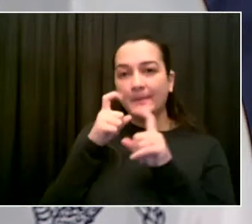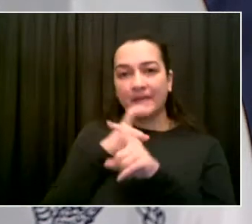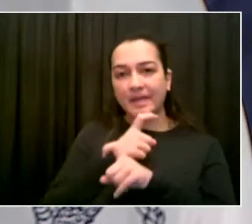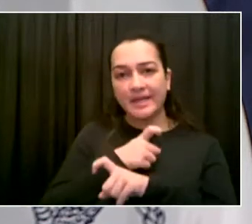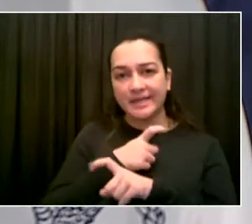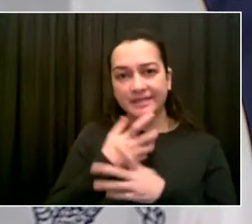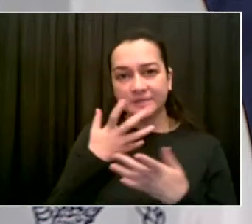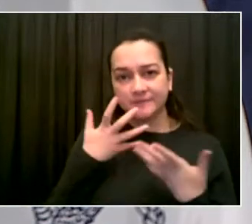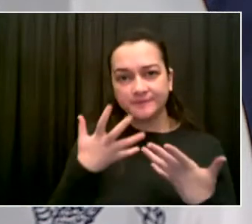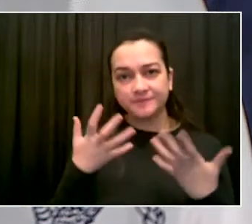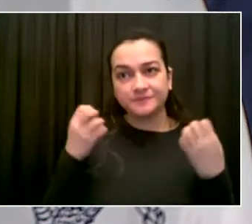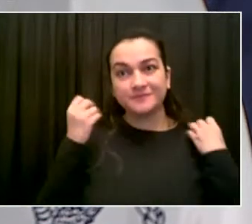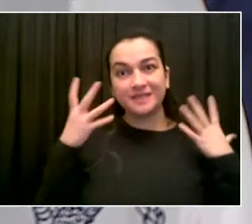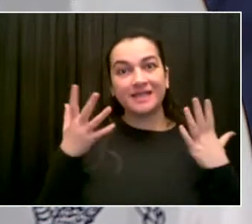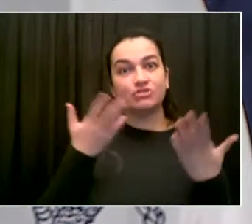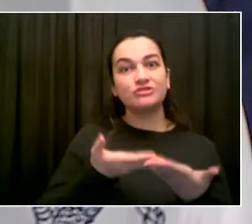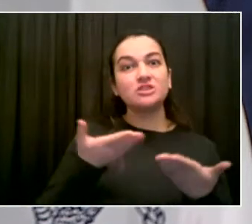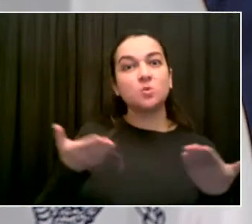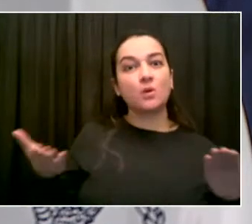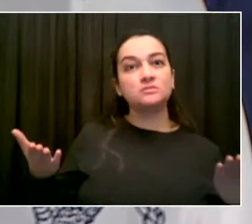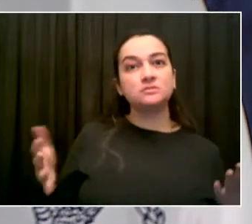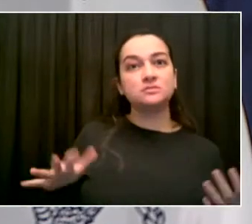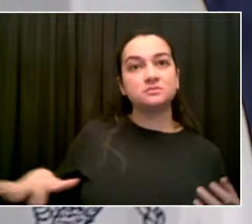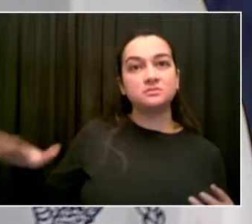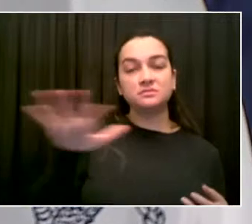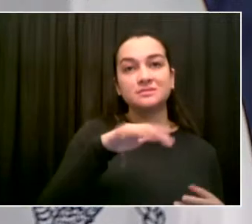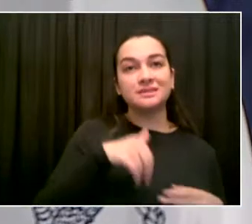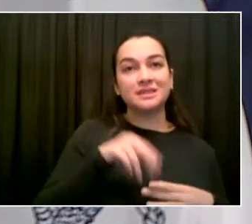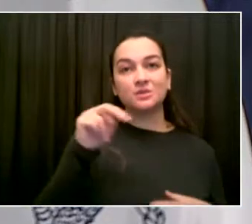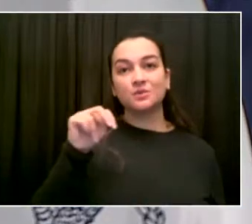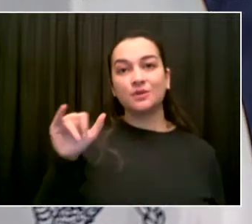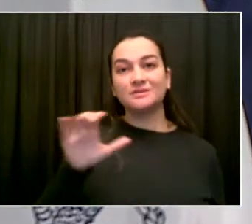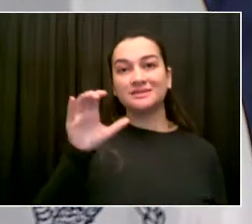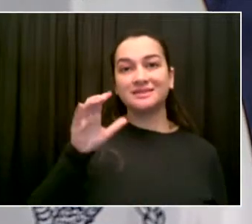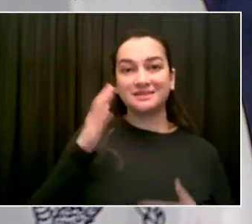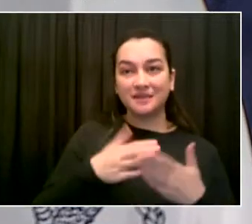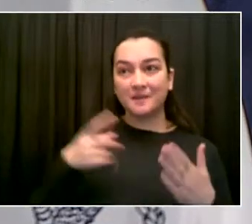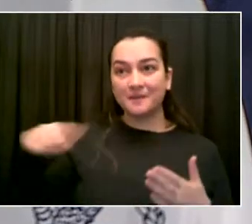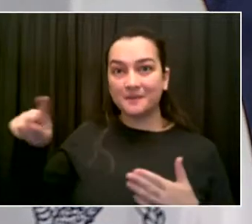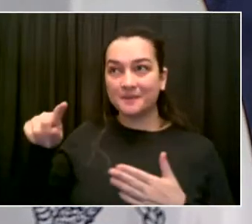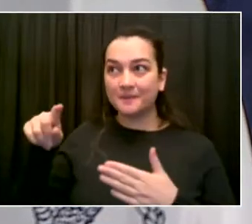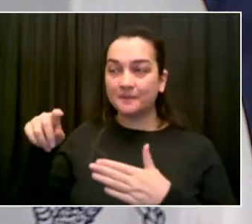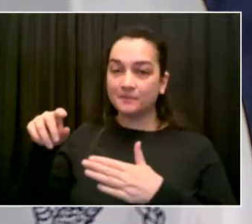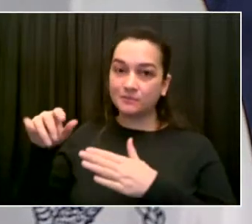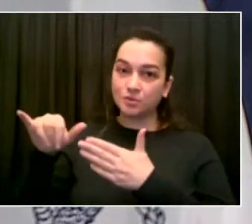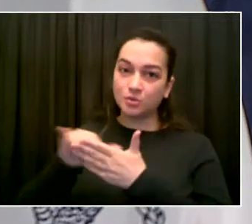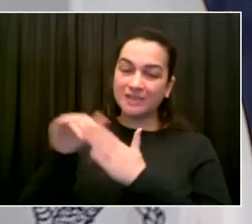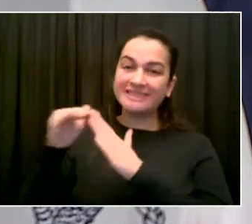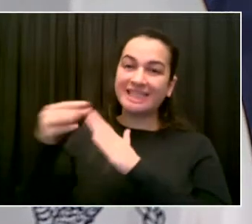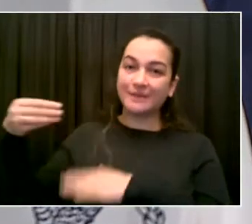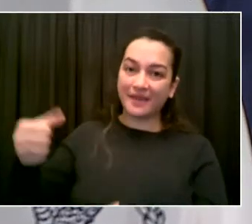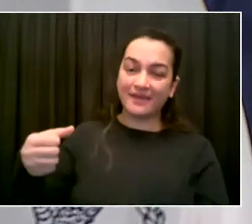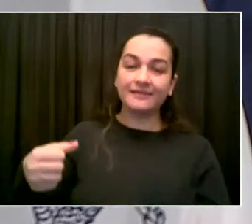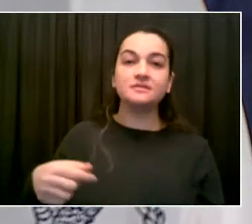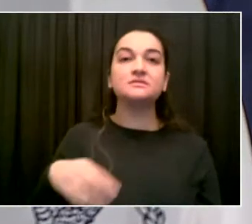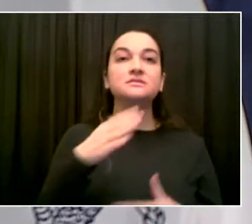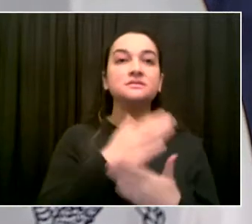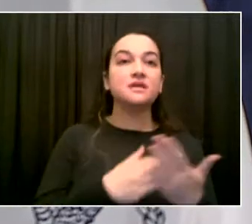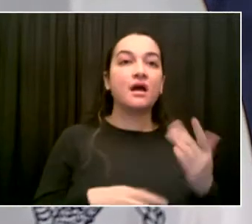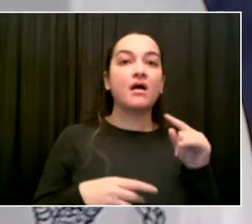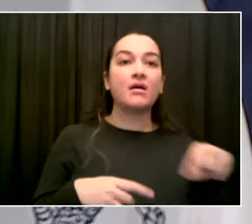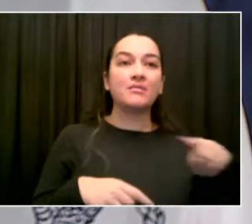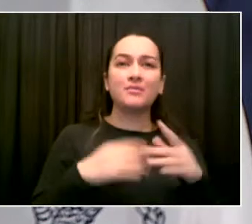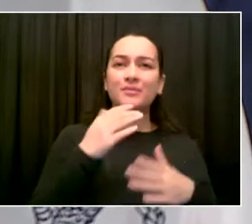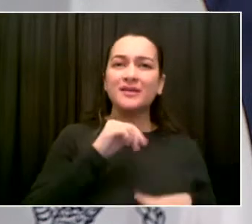different realities for each nonprofit. We have worked over the years to provide more funding to the nonprofit